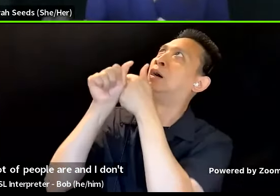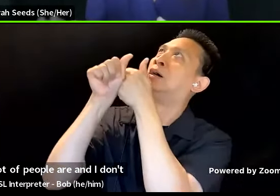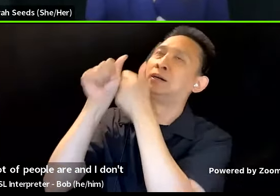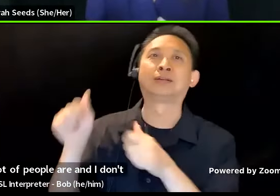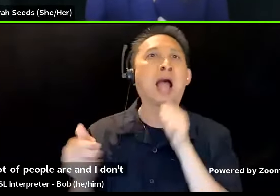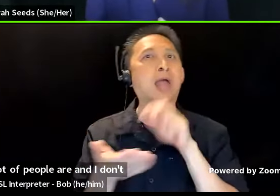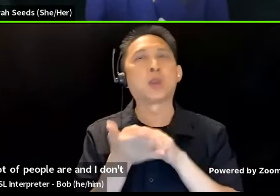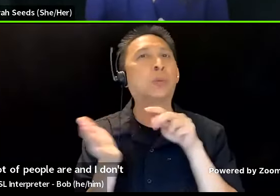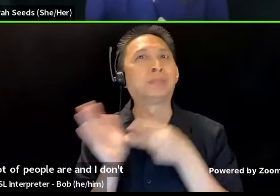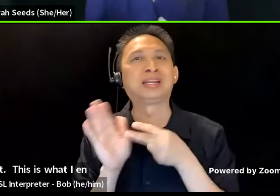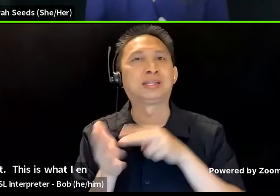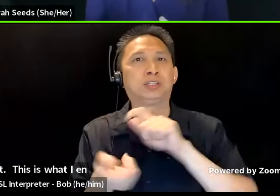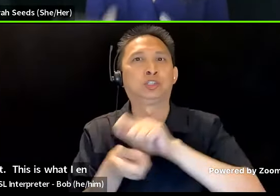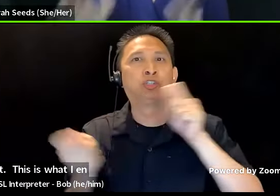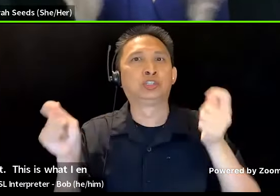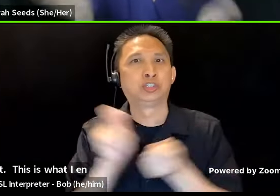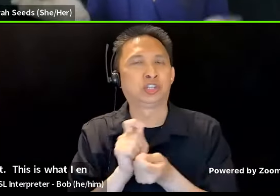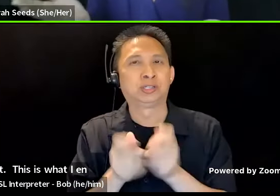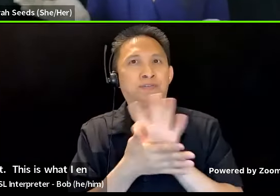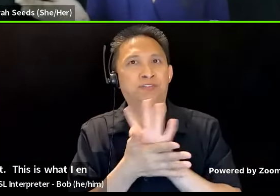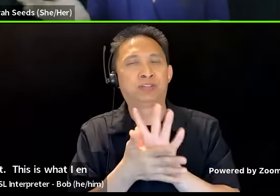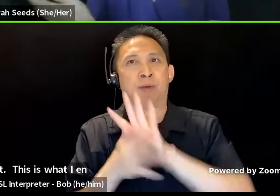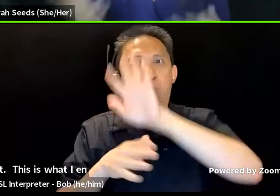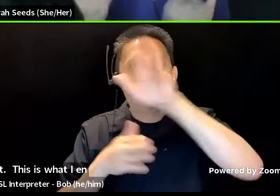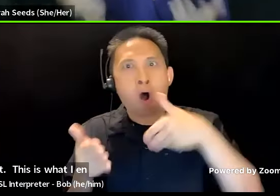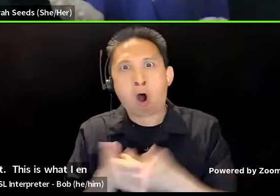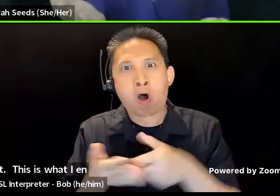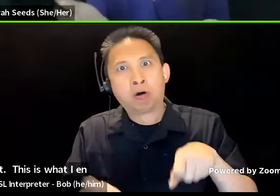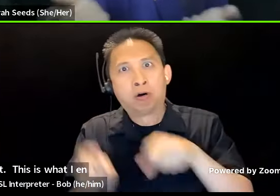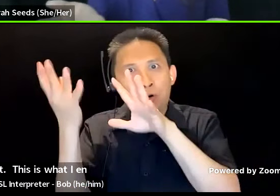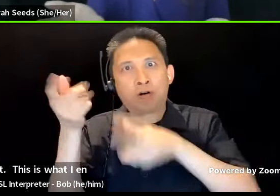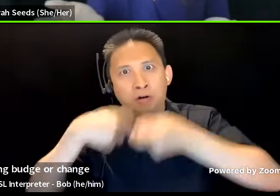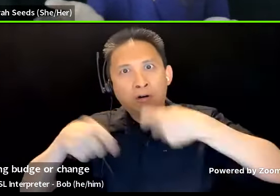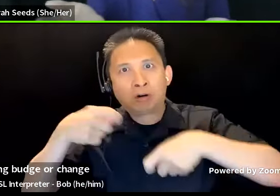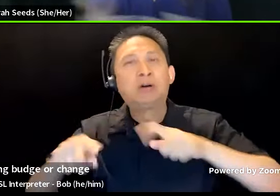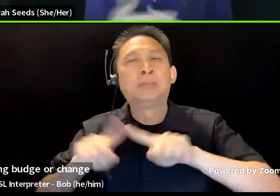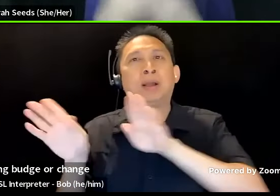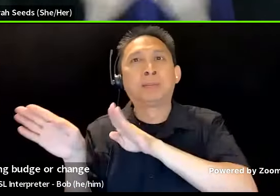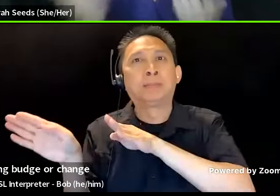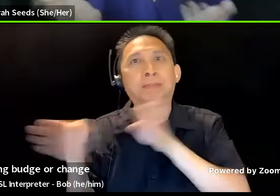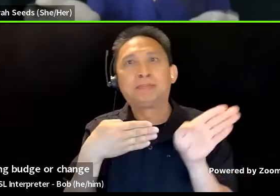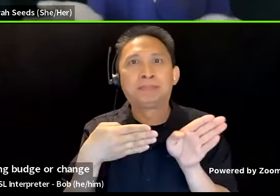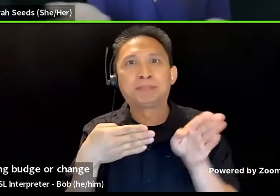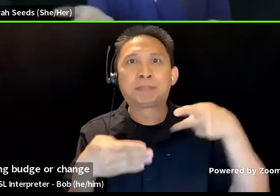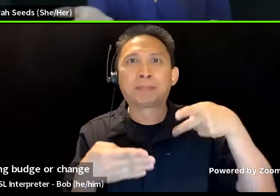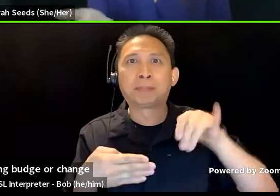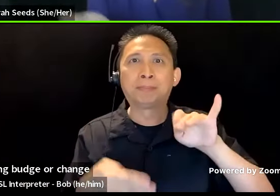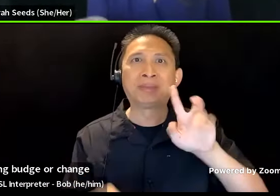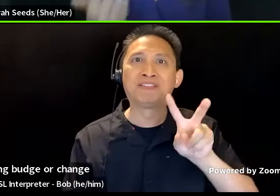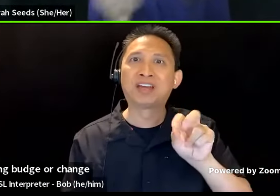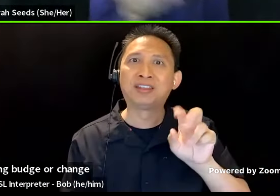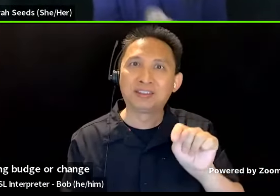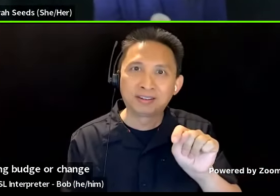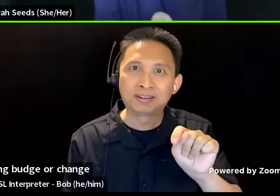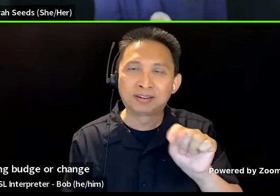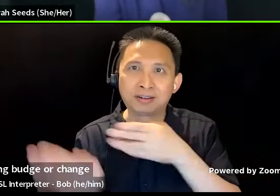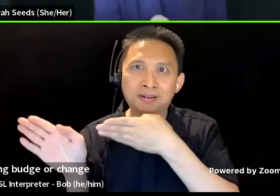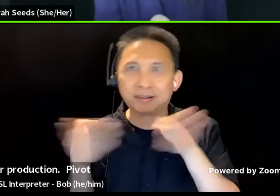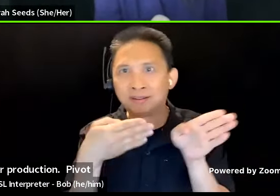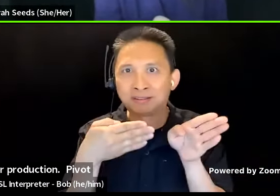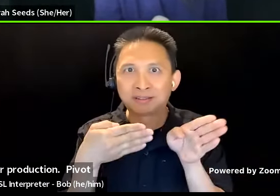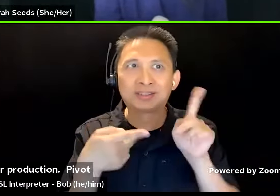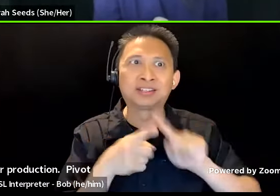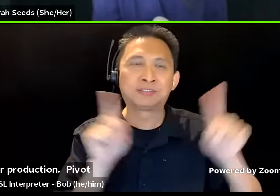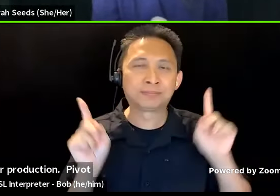the integrity of your film or production, but I'm saying like pivot. Like if we hadn't pivoted, we wouldn't have this